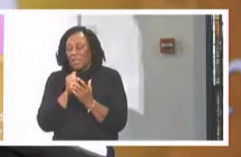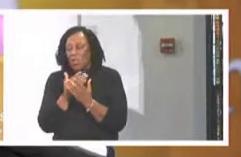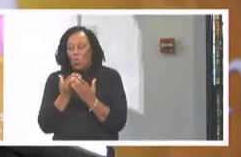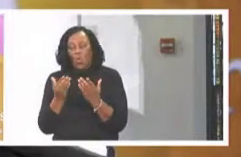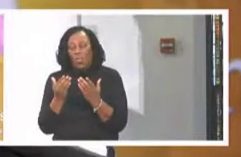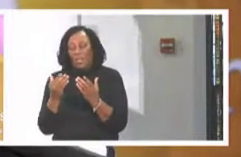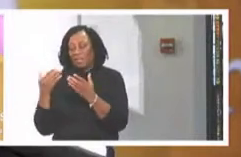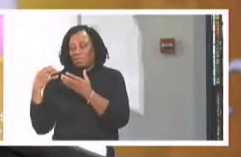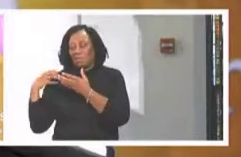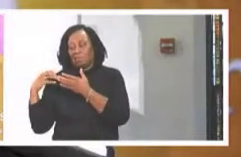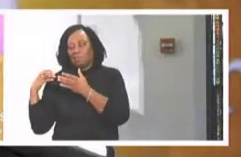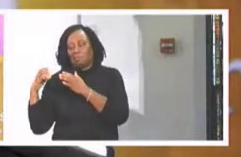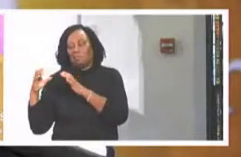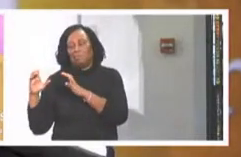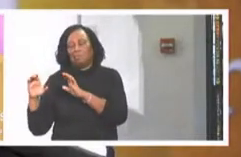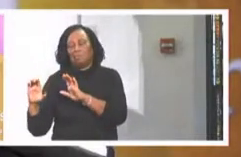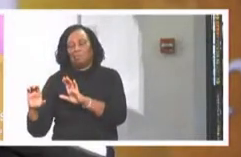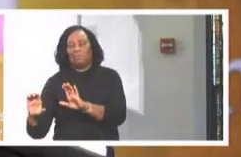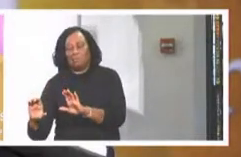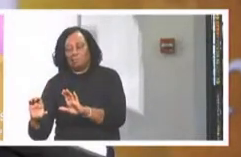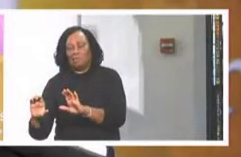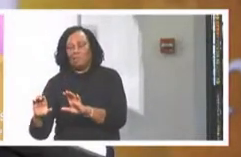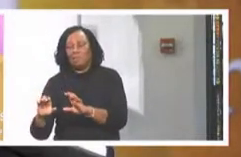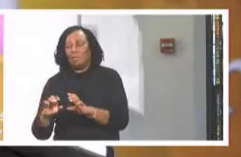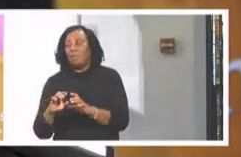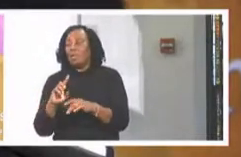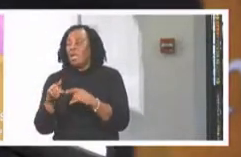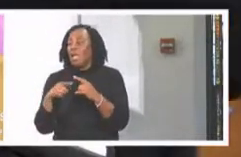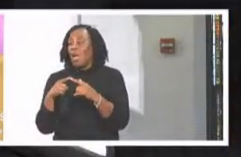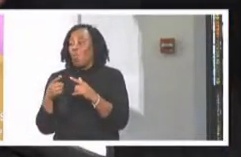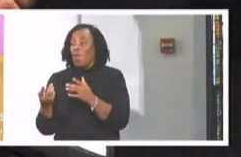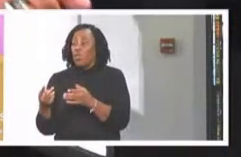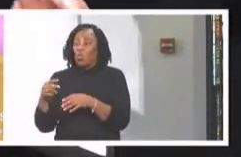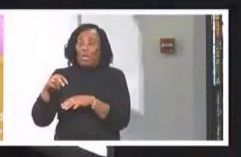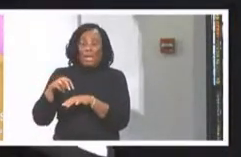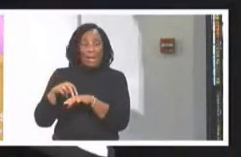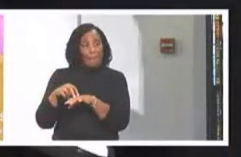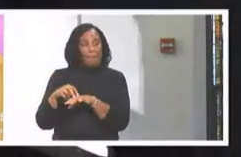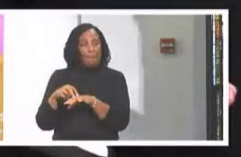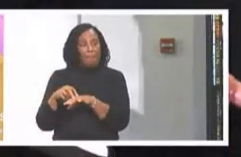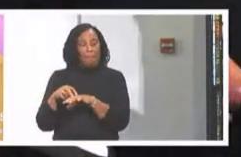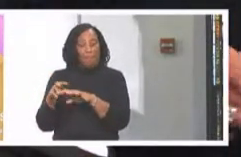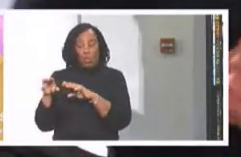them down. And when you get up and walk back to your seat,